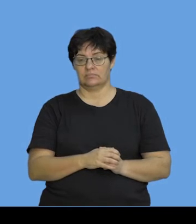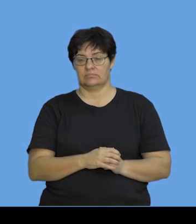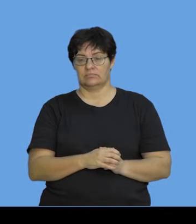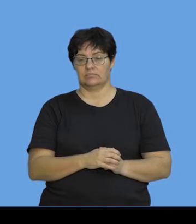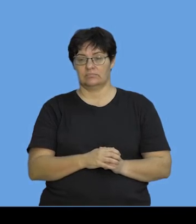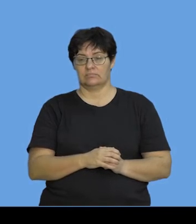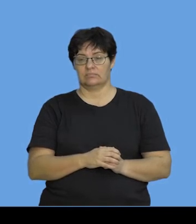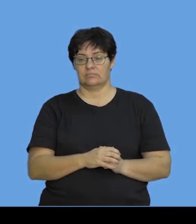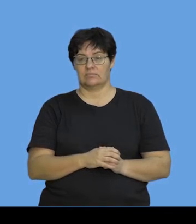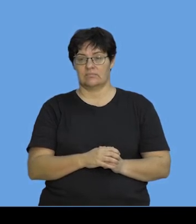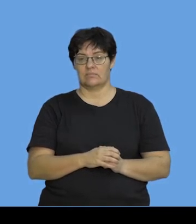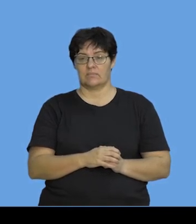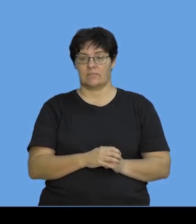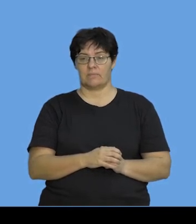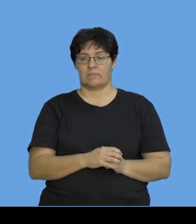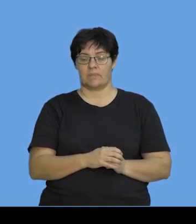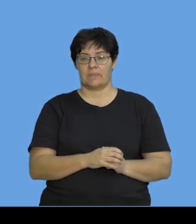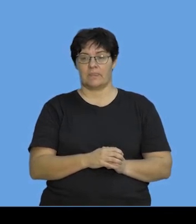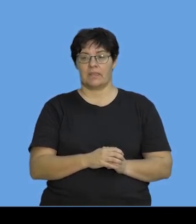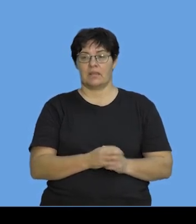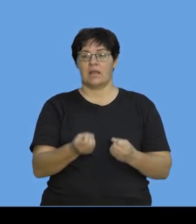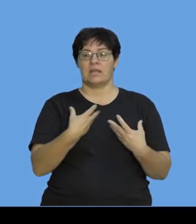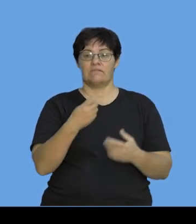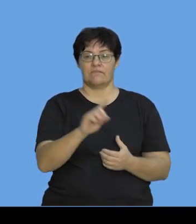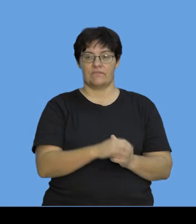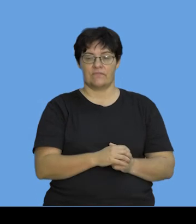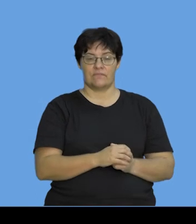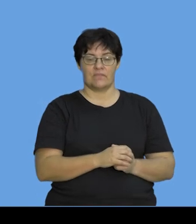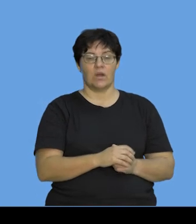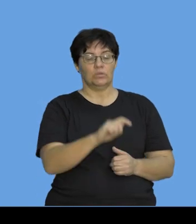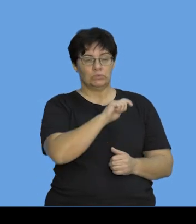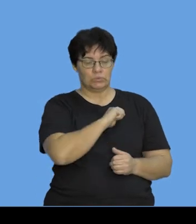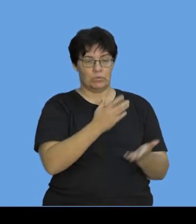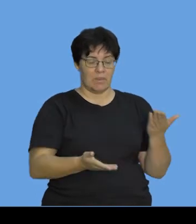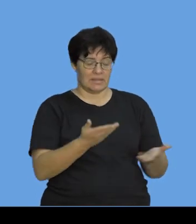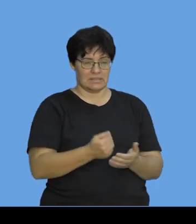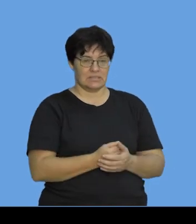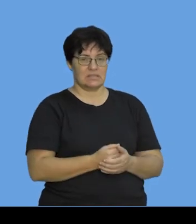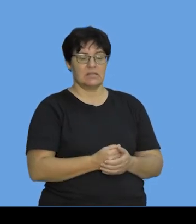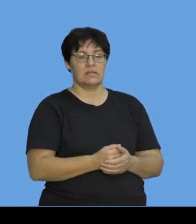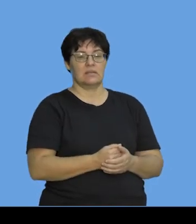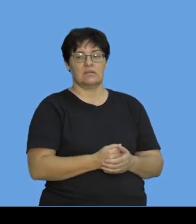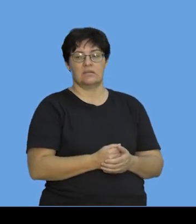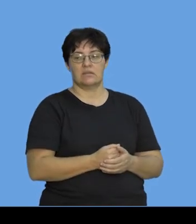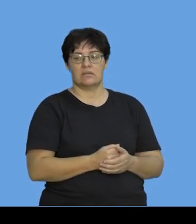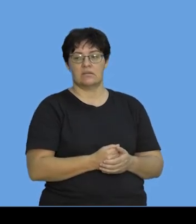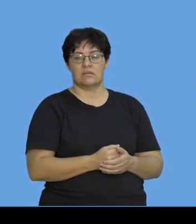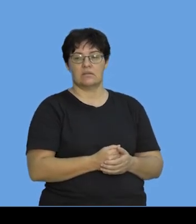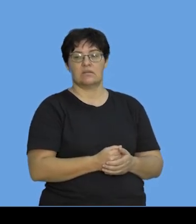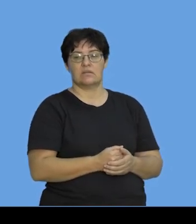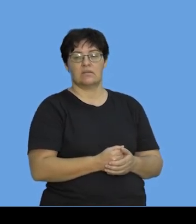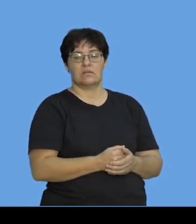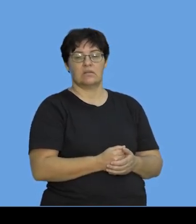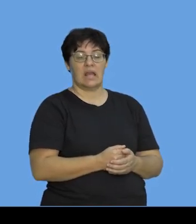by 2, okay, this gives us the actual mass of hydrogen. So the theoretical yield is that the actual mass of hydrogen that